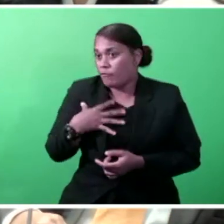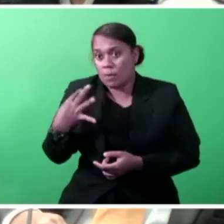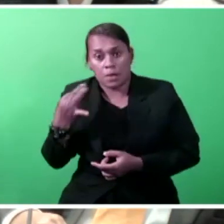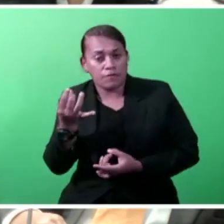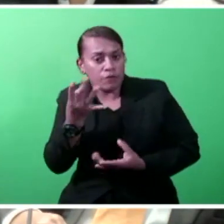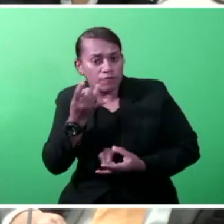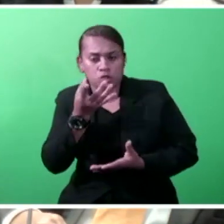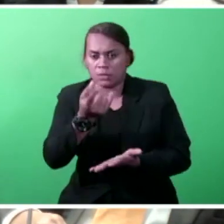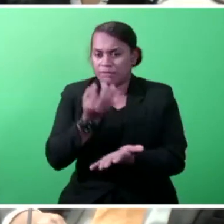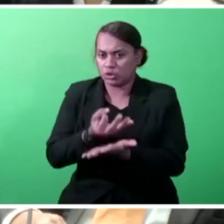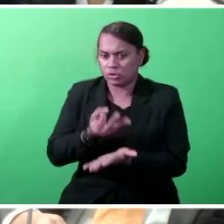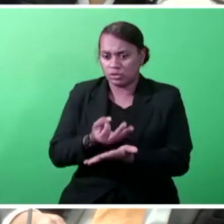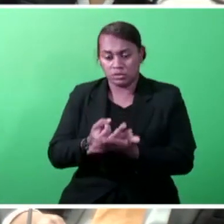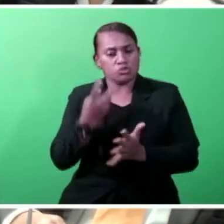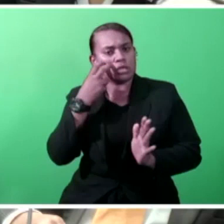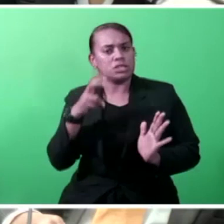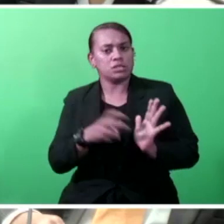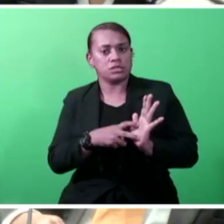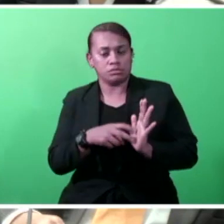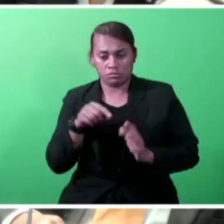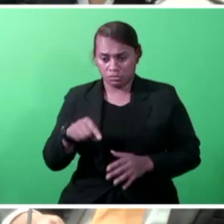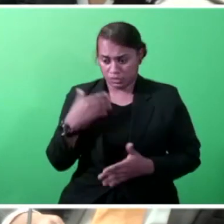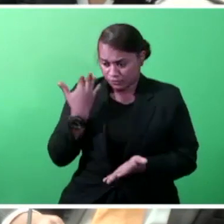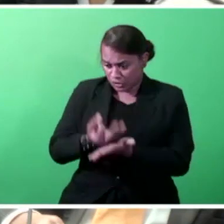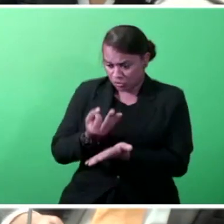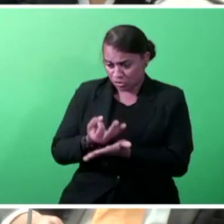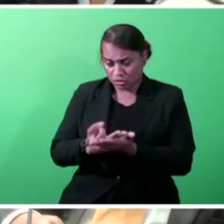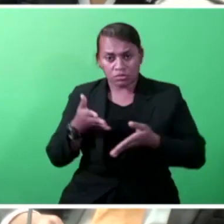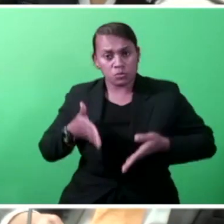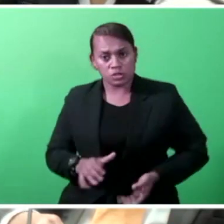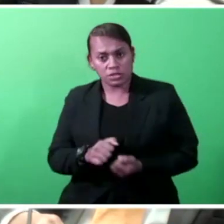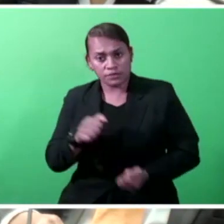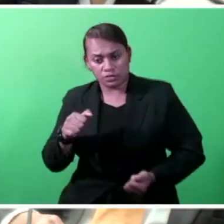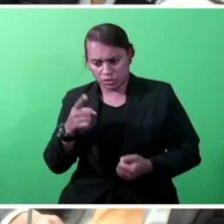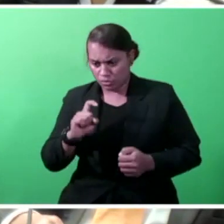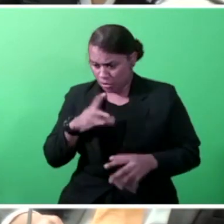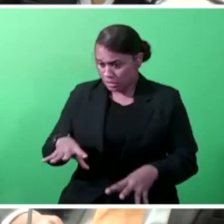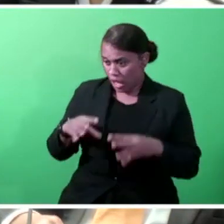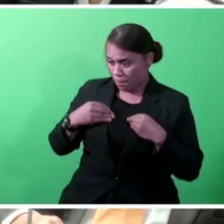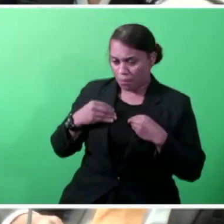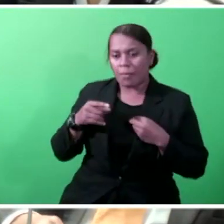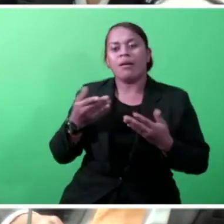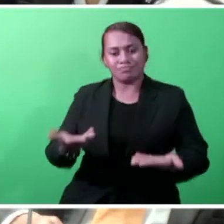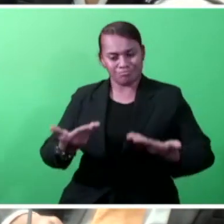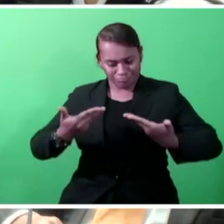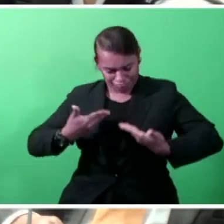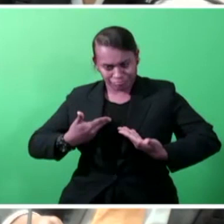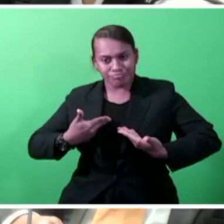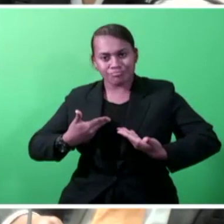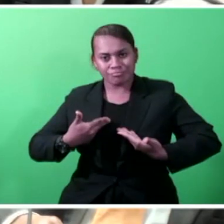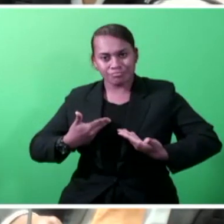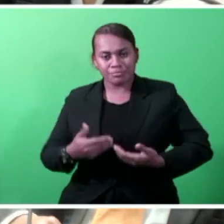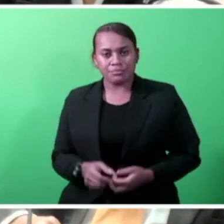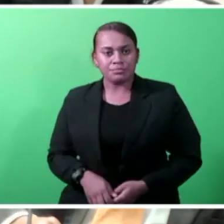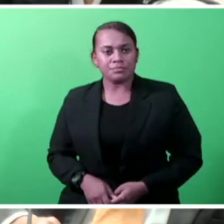registration, there's no actual fee for the birth certificate itself once she's physically given the birth certificate. Mr. Speaker, sir,